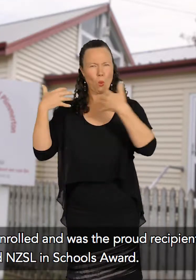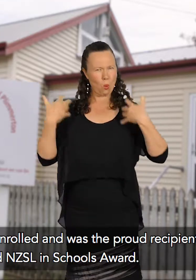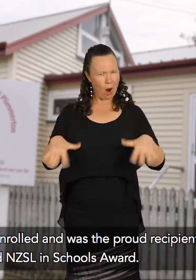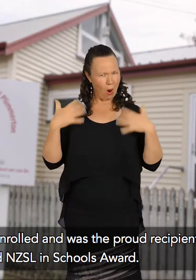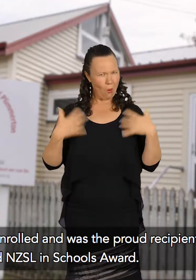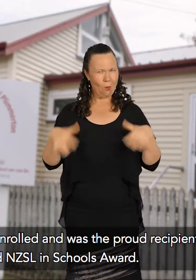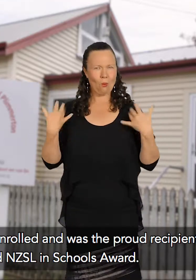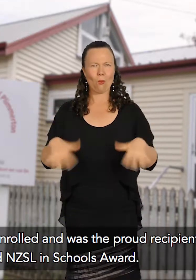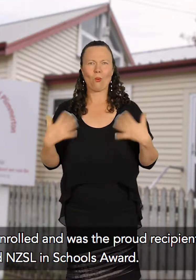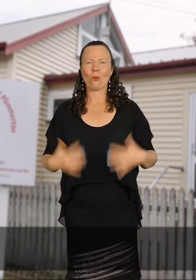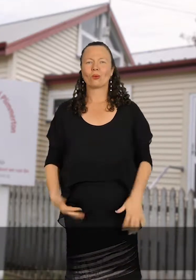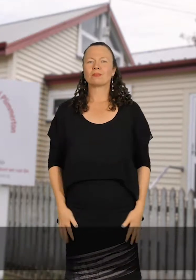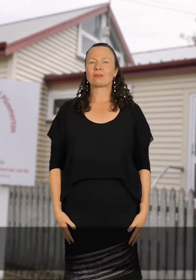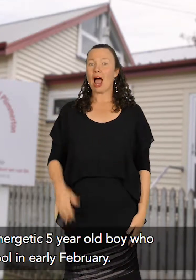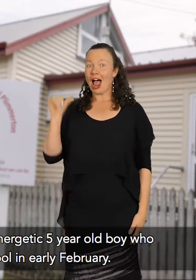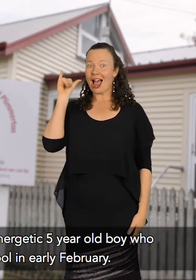Award.